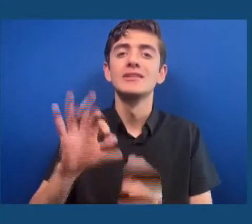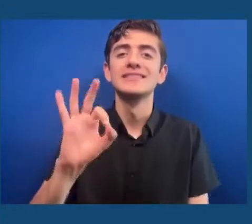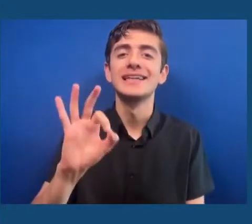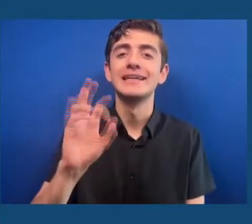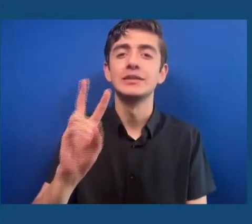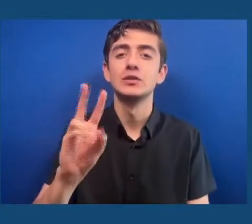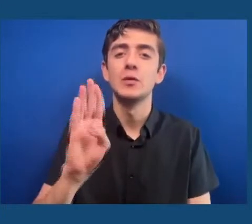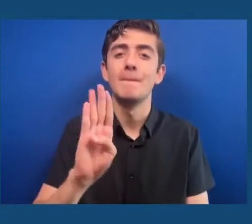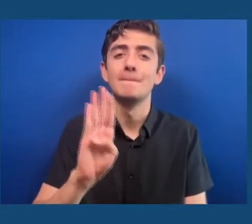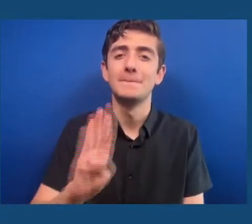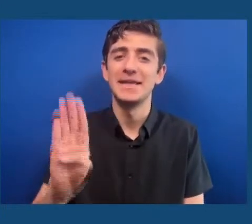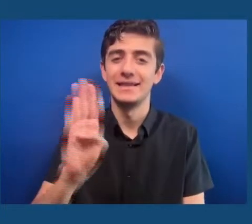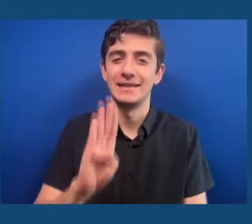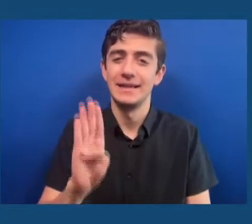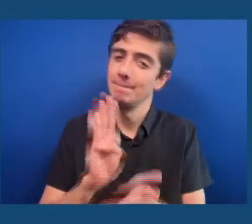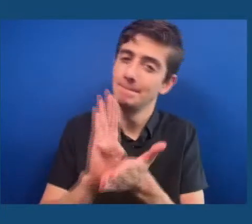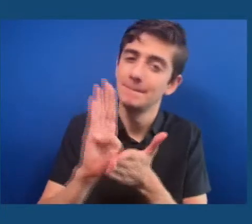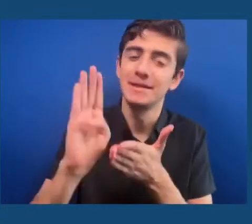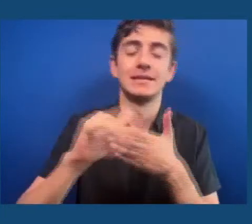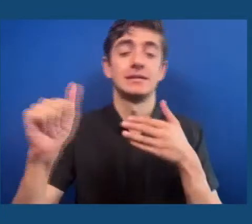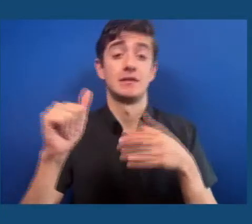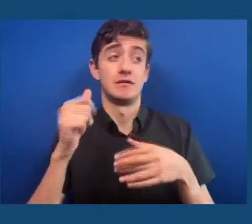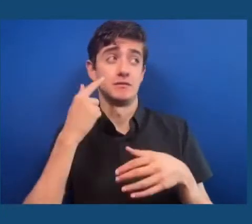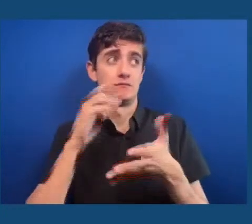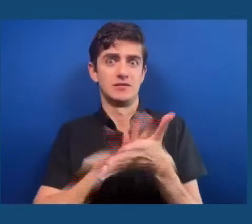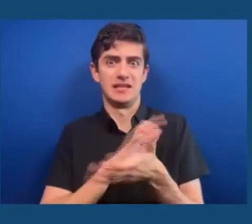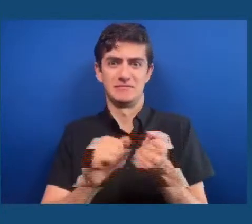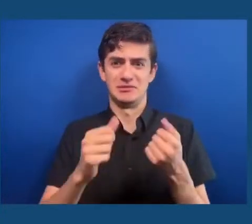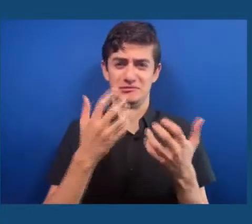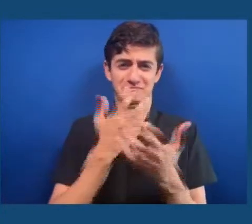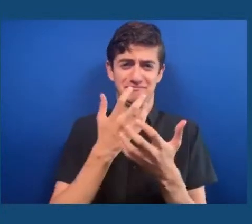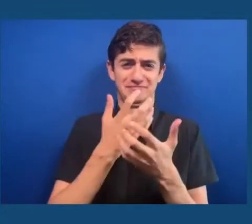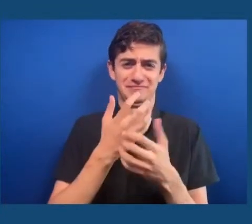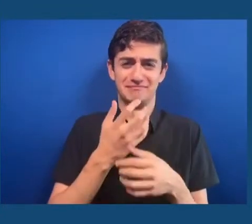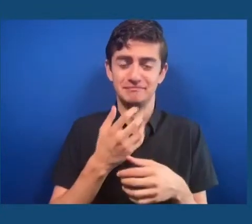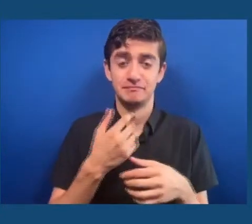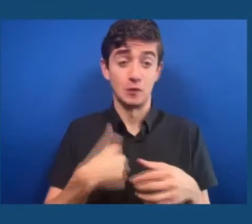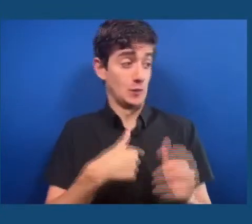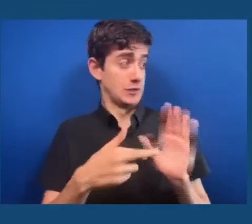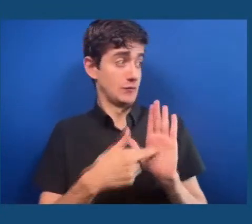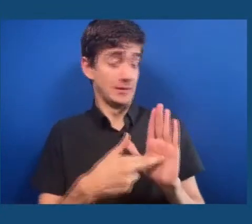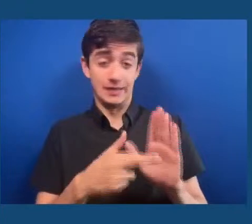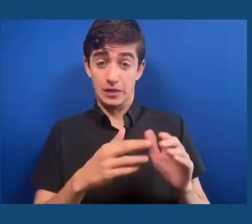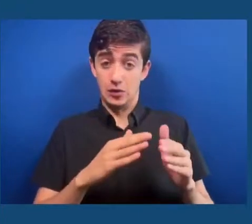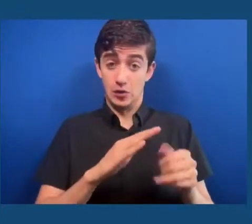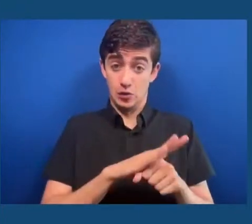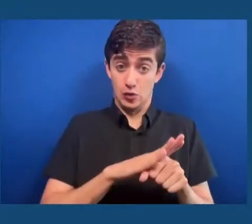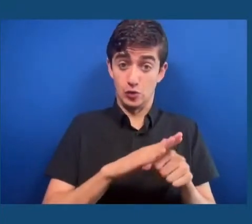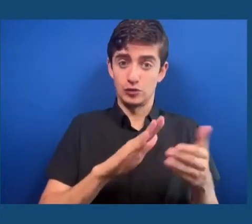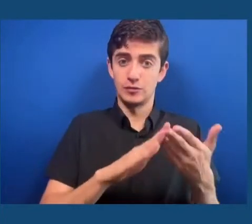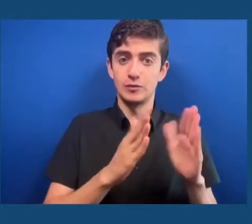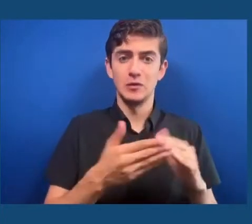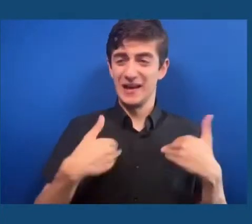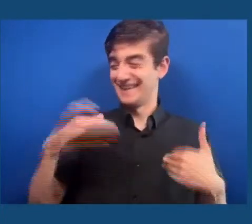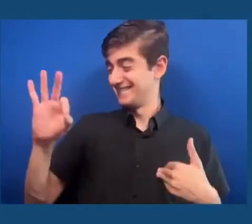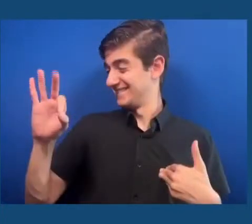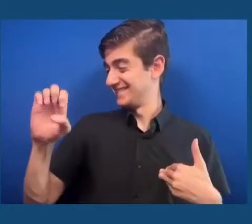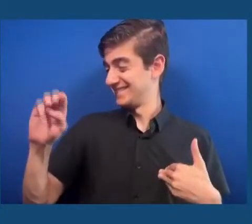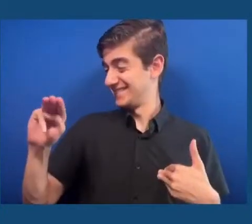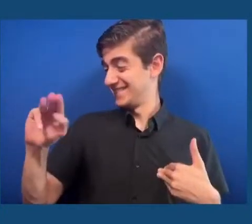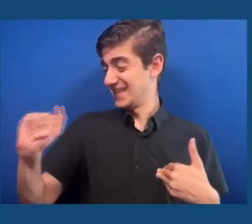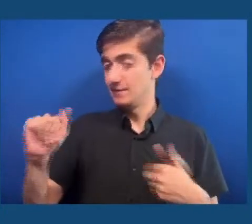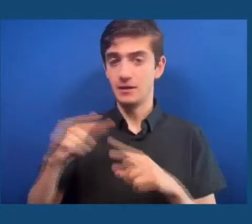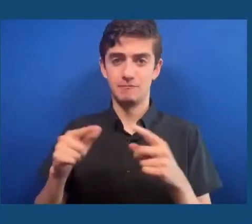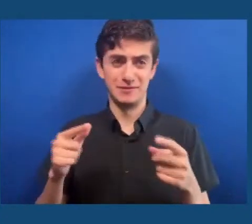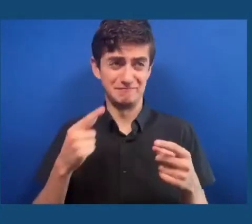When you represent local communities and you have that scale of damage, and FEMA cannot be there for everything, you have to count on